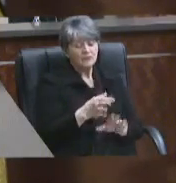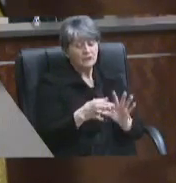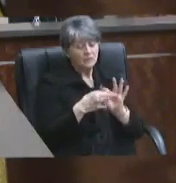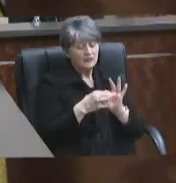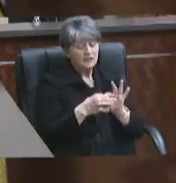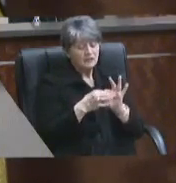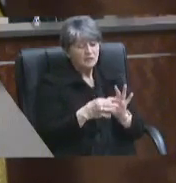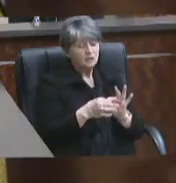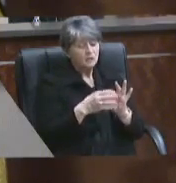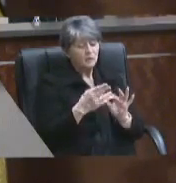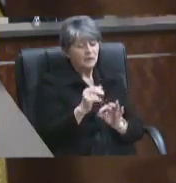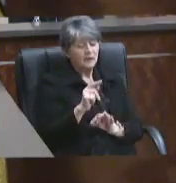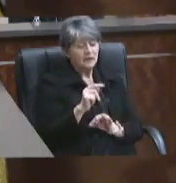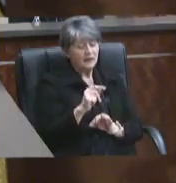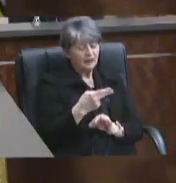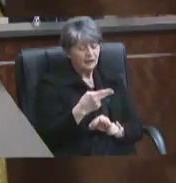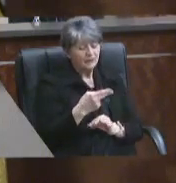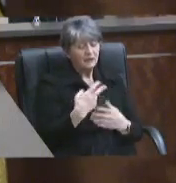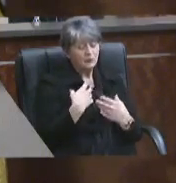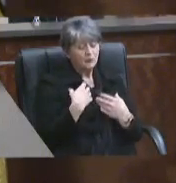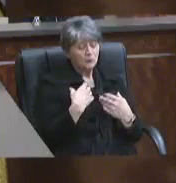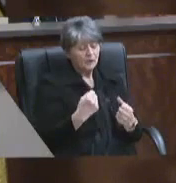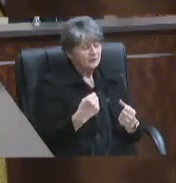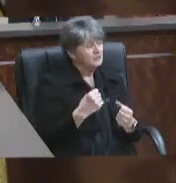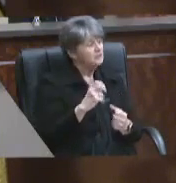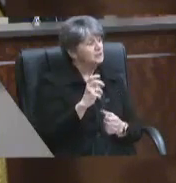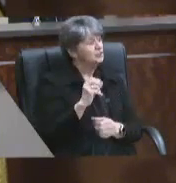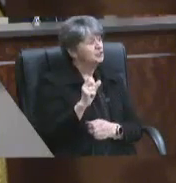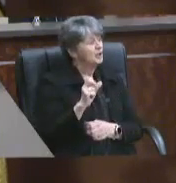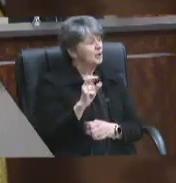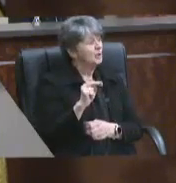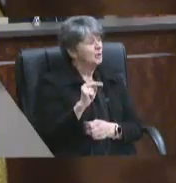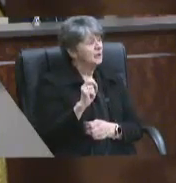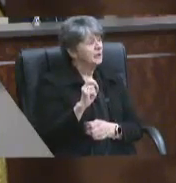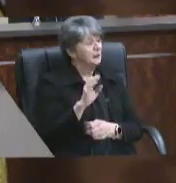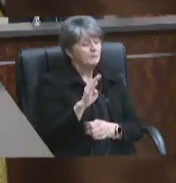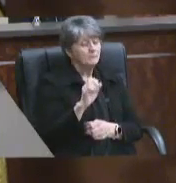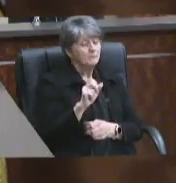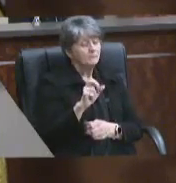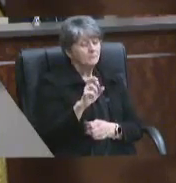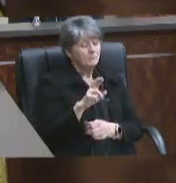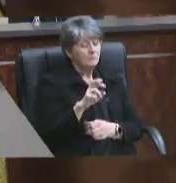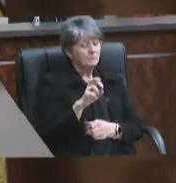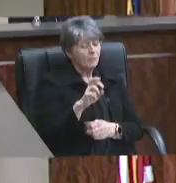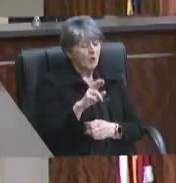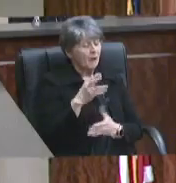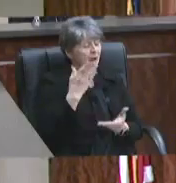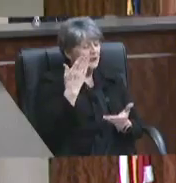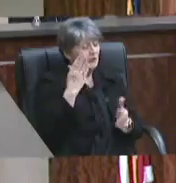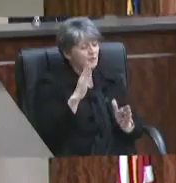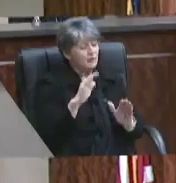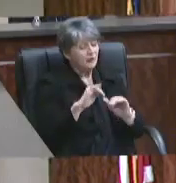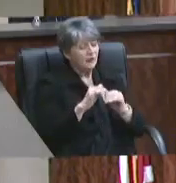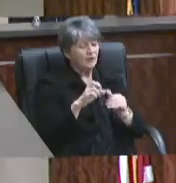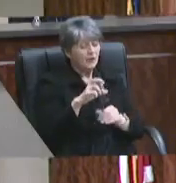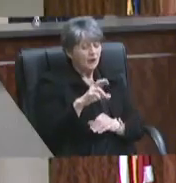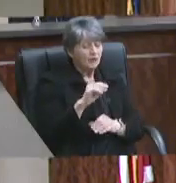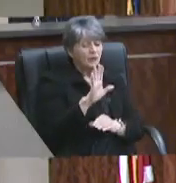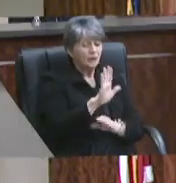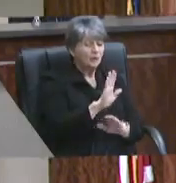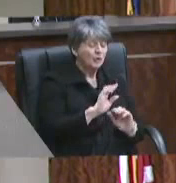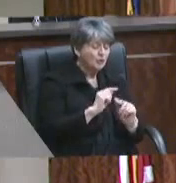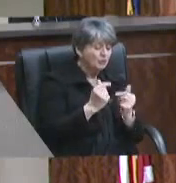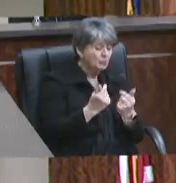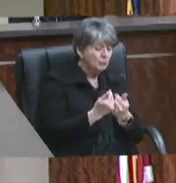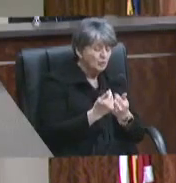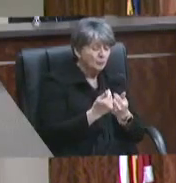wellness. And Joanne Barr, I don't know how her and her group from the Parks and Rec, how